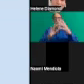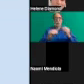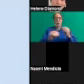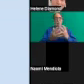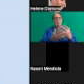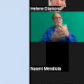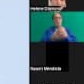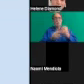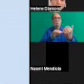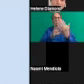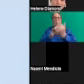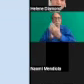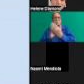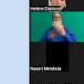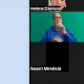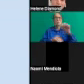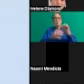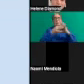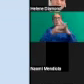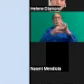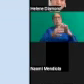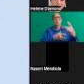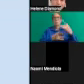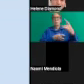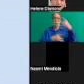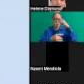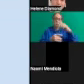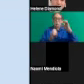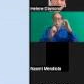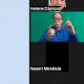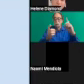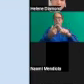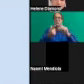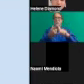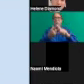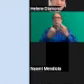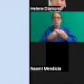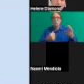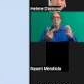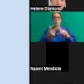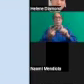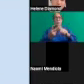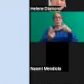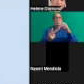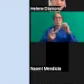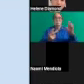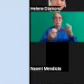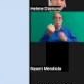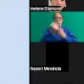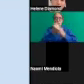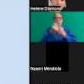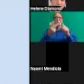address disability-related concerns through education, resources, peer support, and advocacy